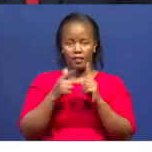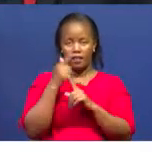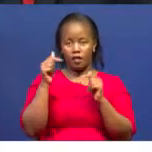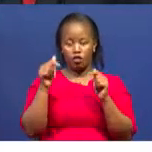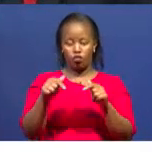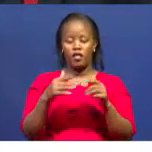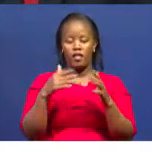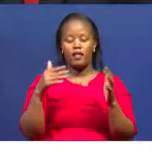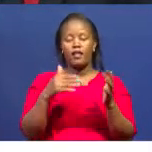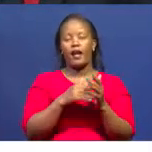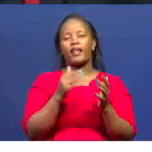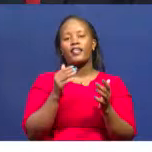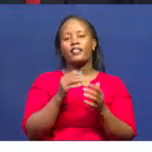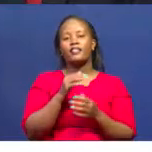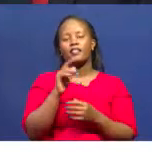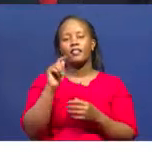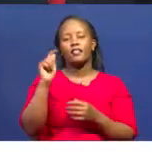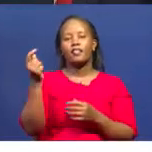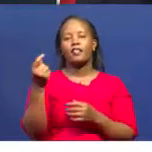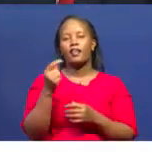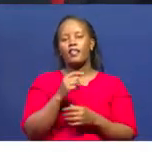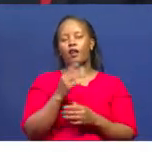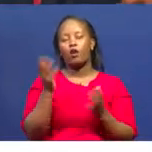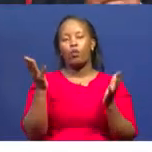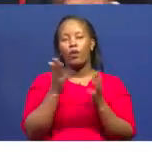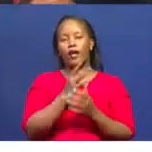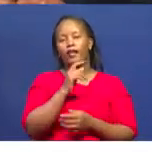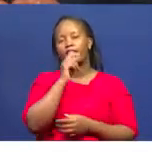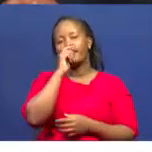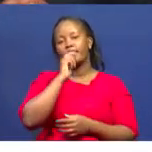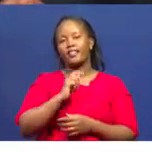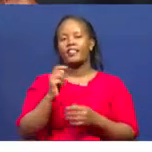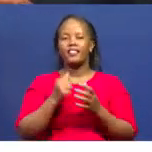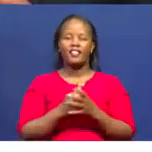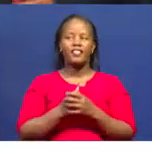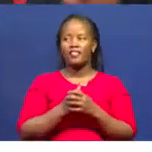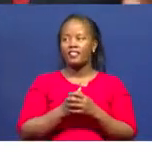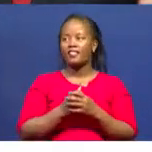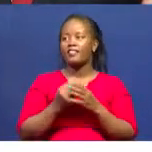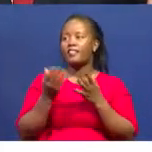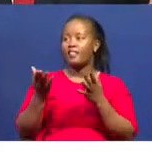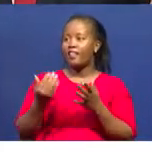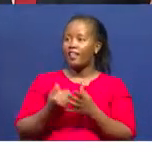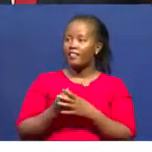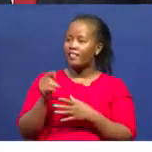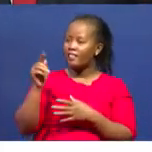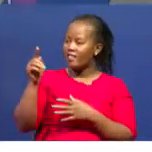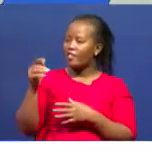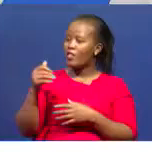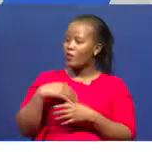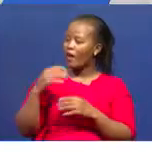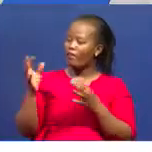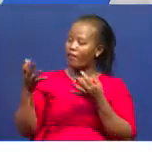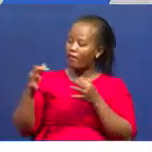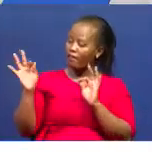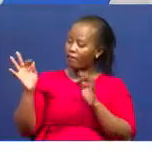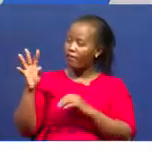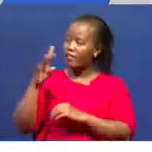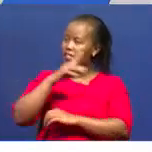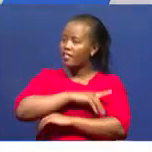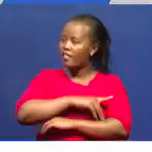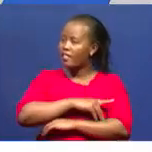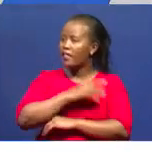in Arusha. Well, I want to tell you, you have got a free day because I've just